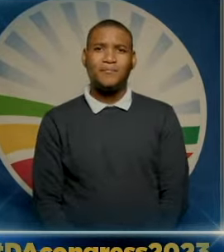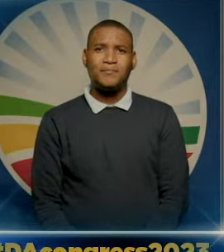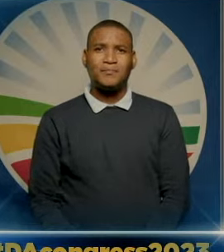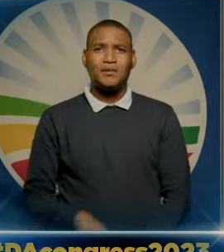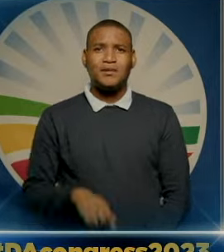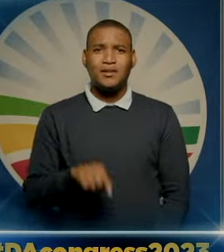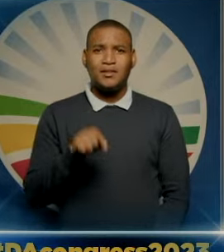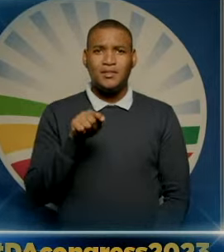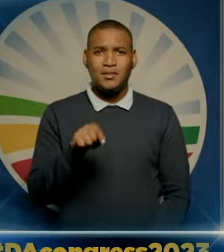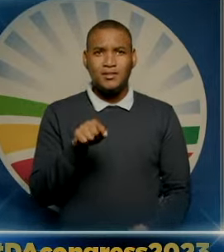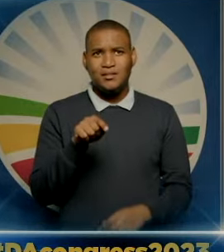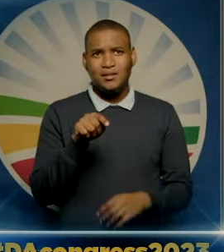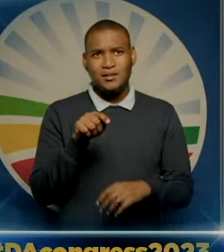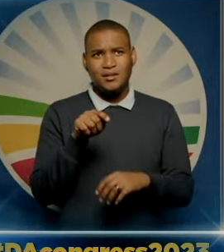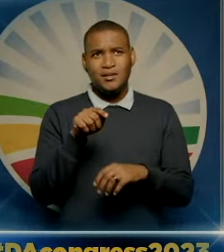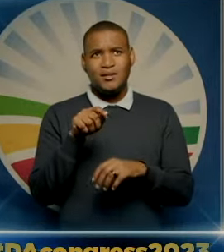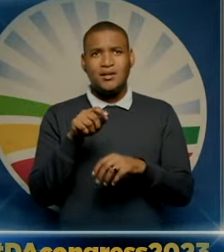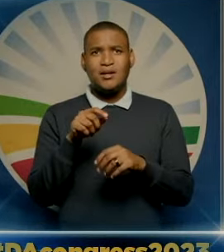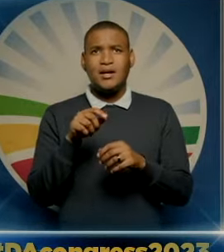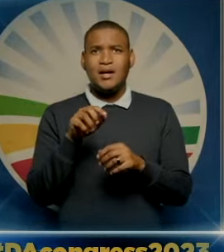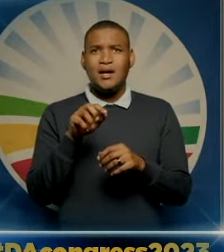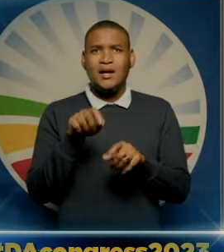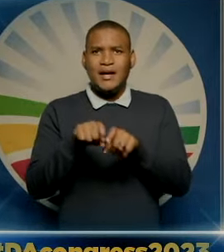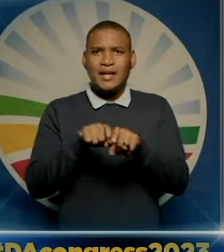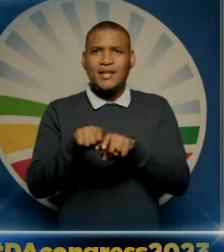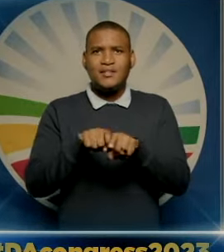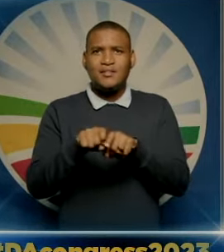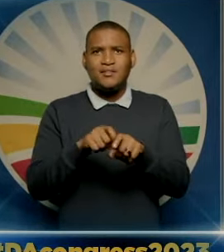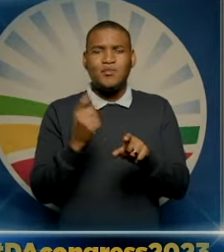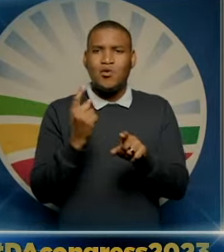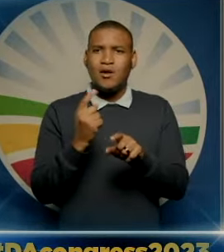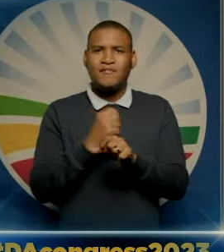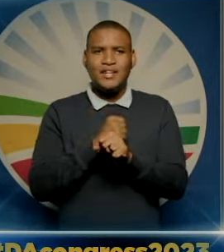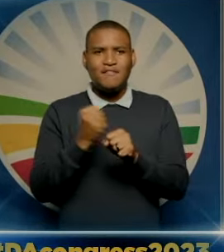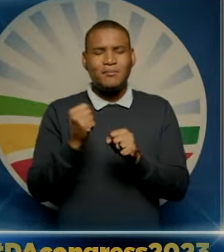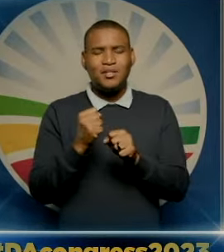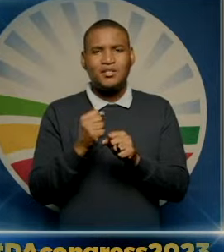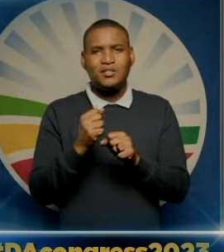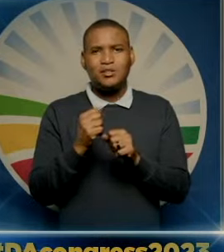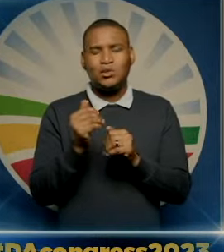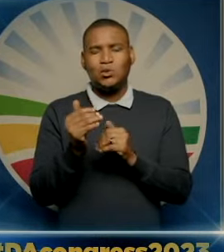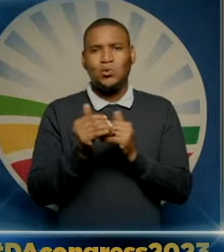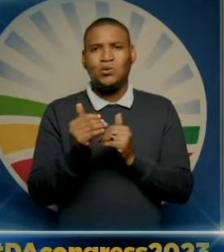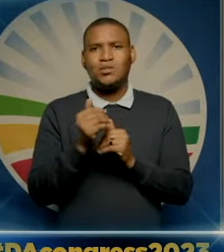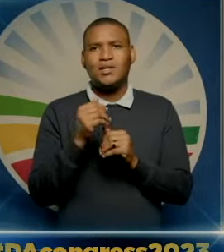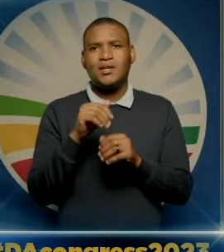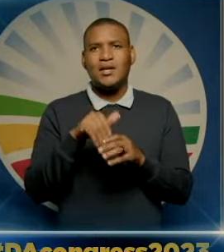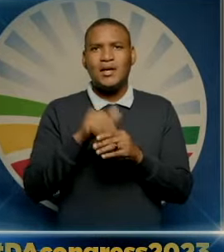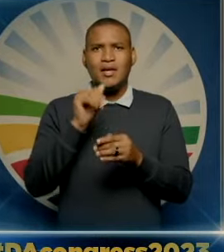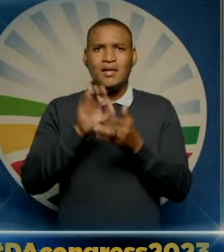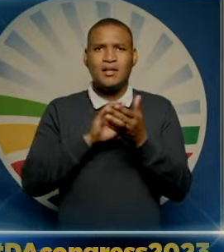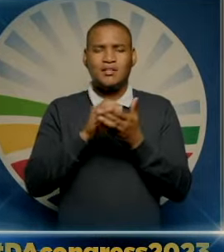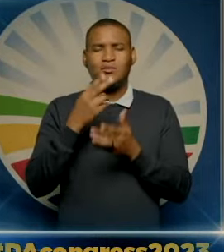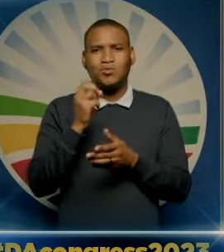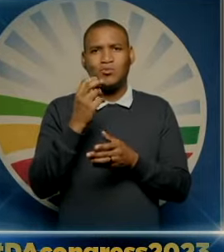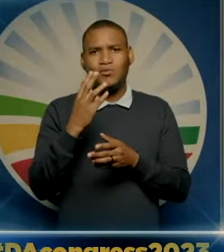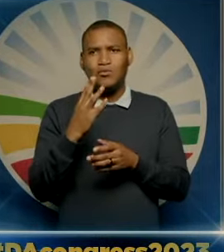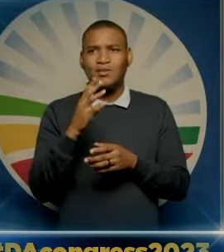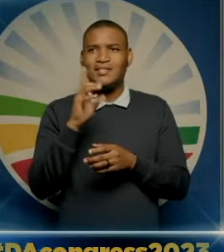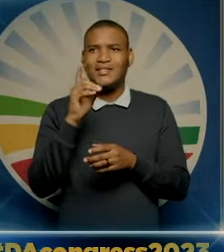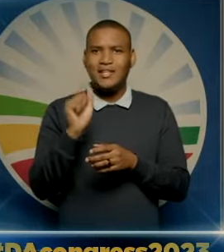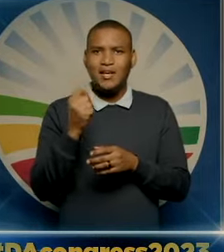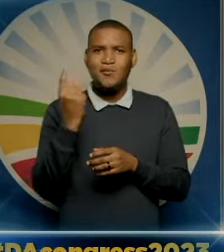This race has never been closer. In election 2024, it is the DA and only the